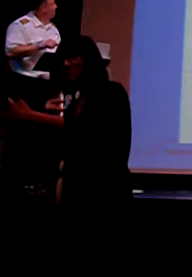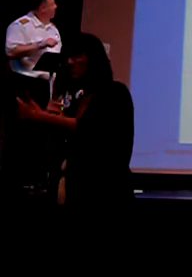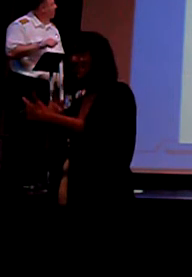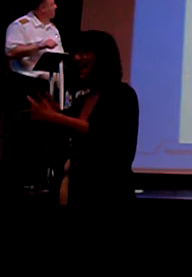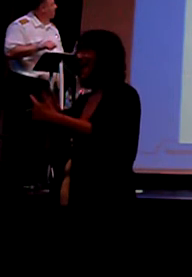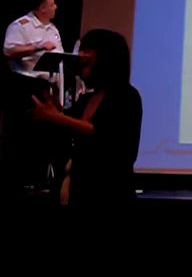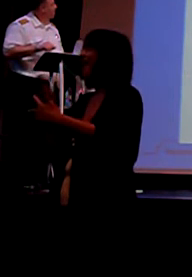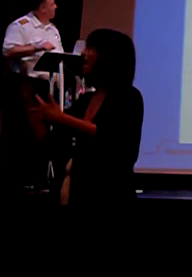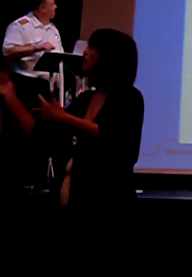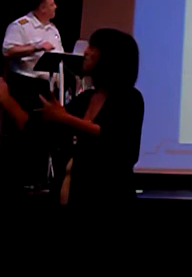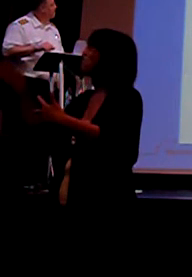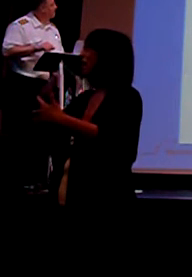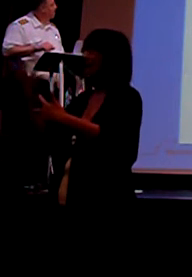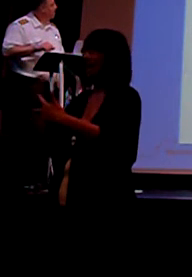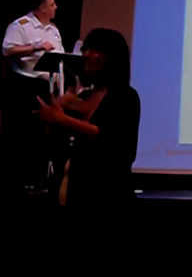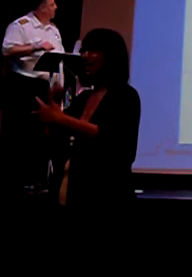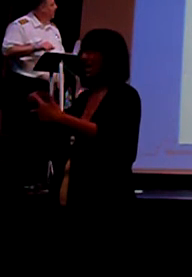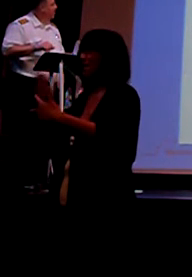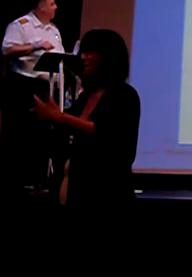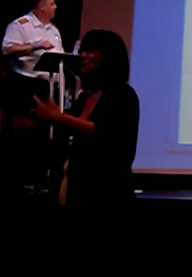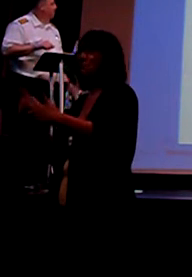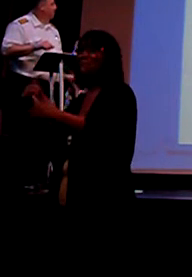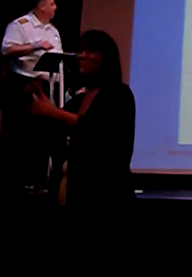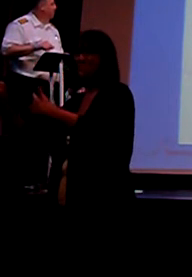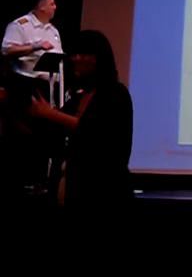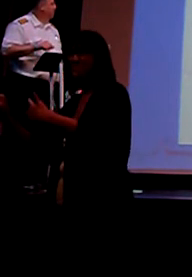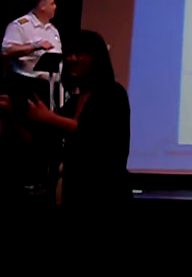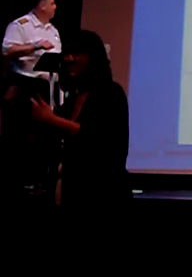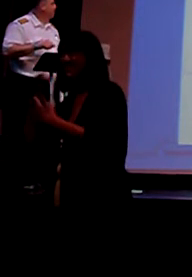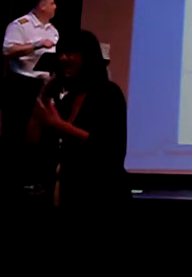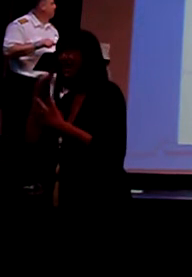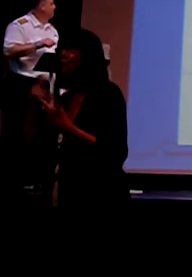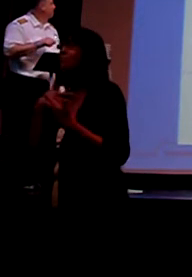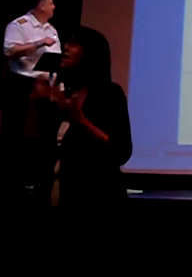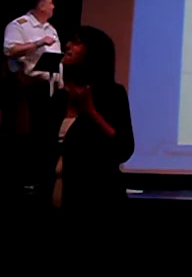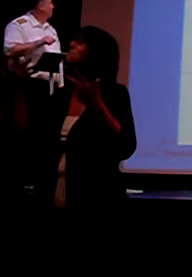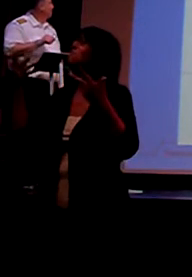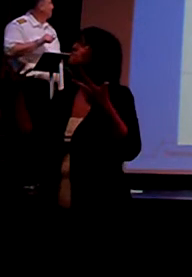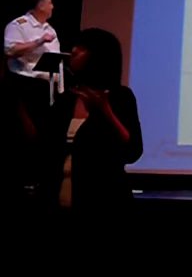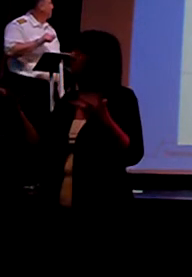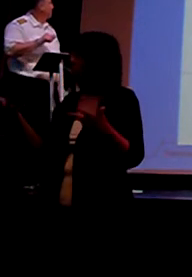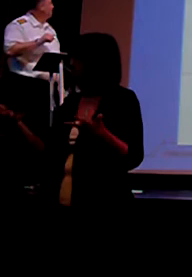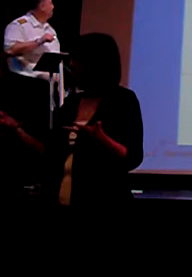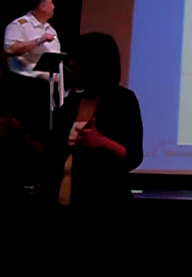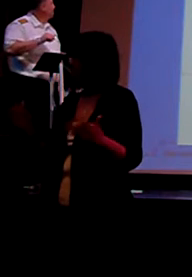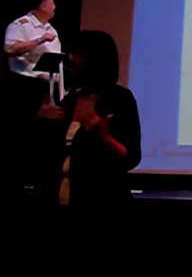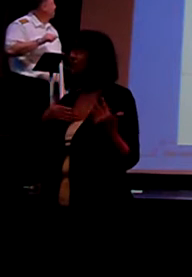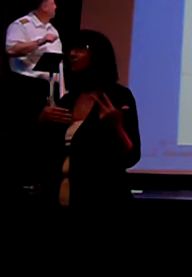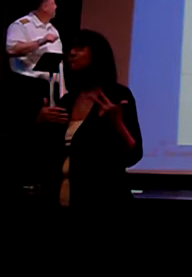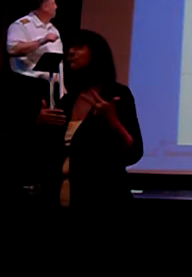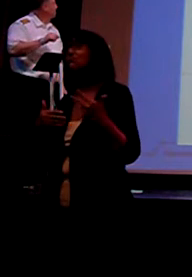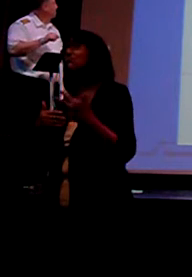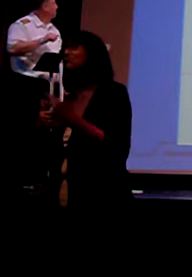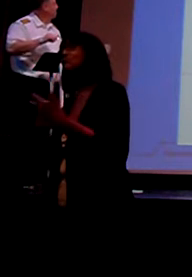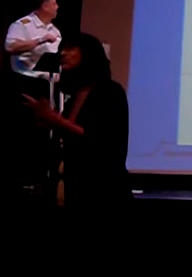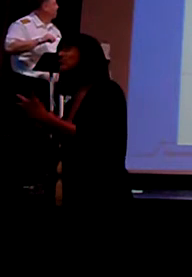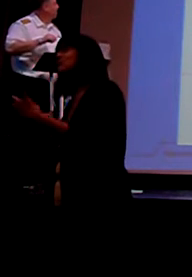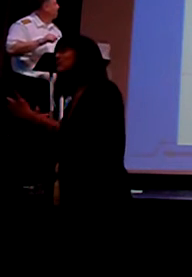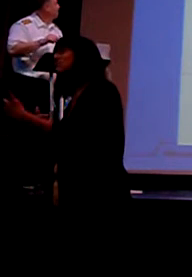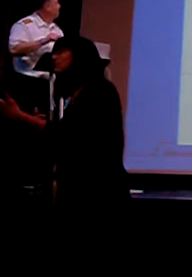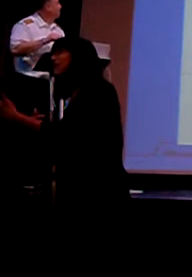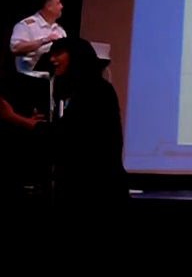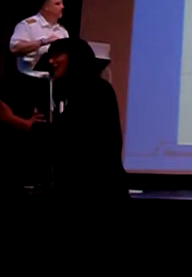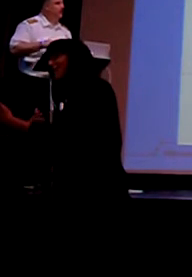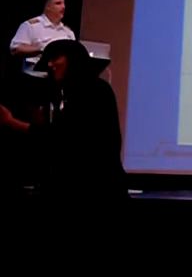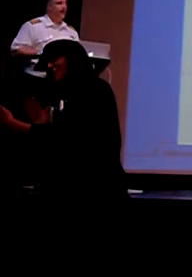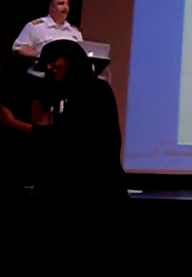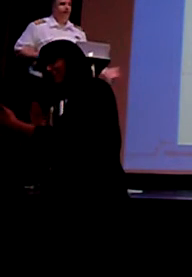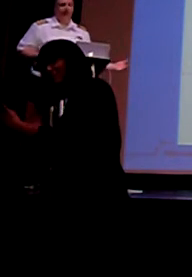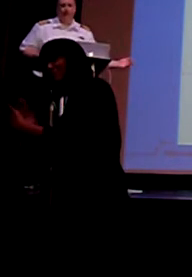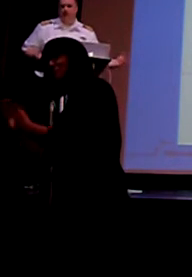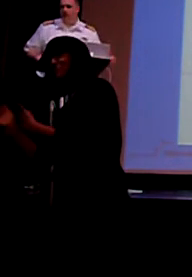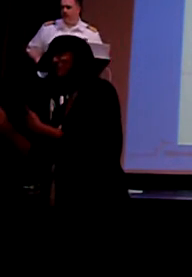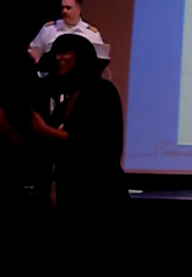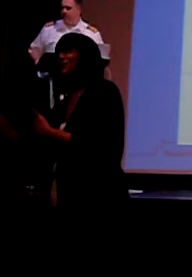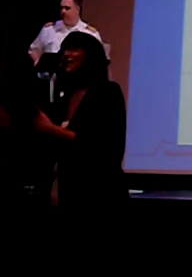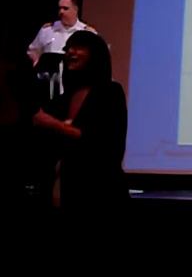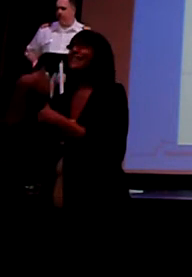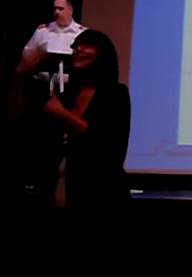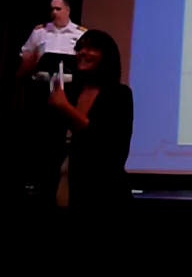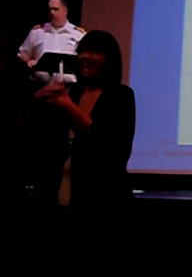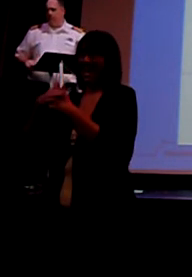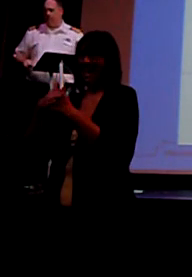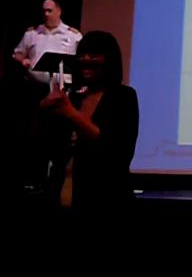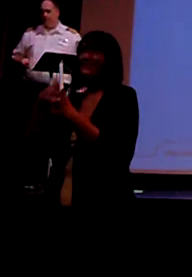into place of doing it this. And then when we're done for the day, we head out and then we turn around and we head to the